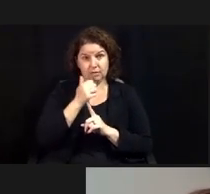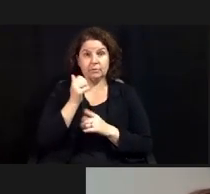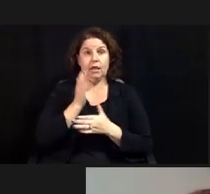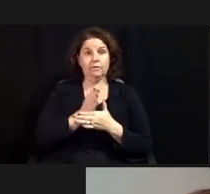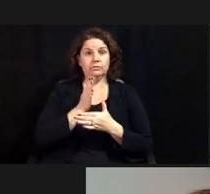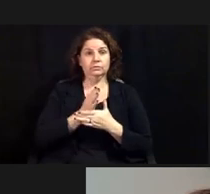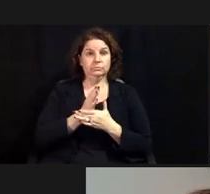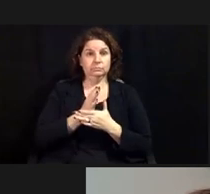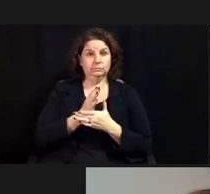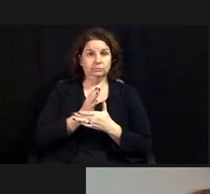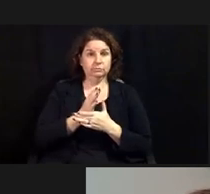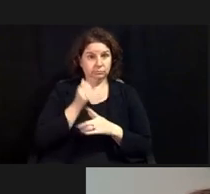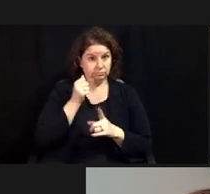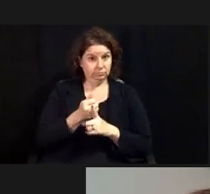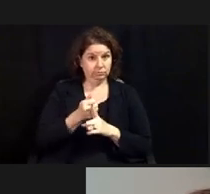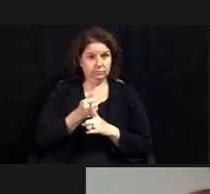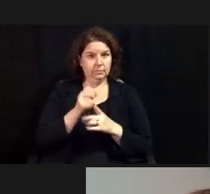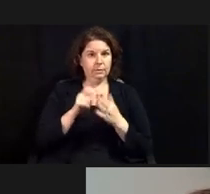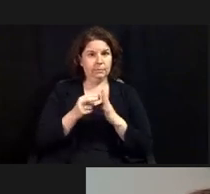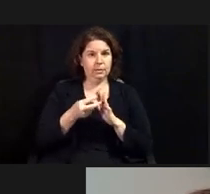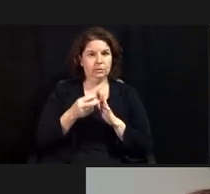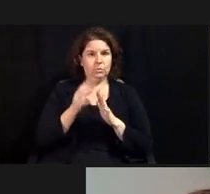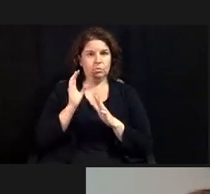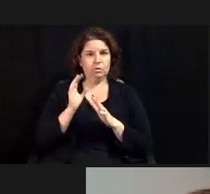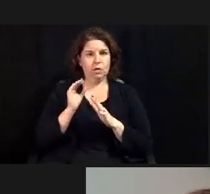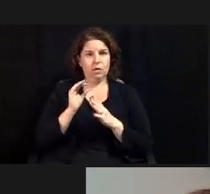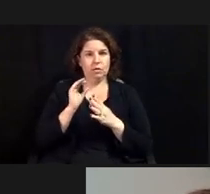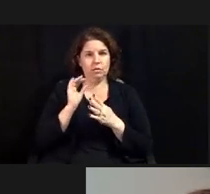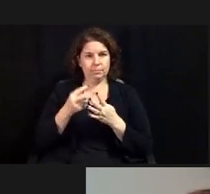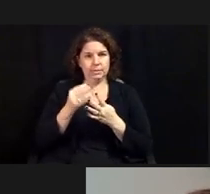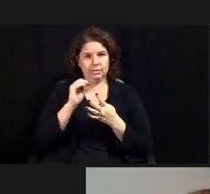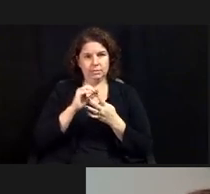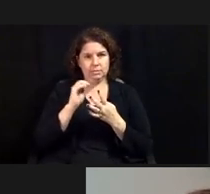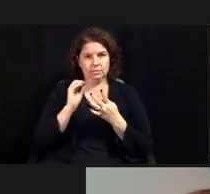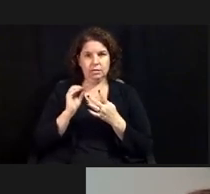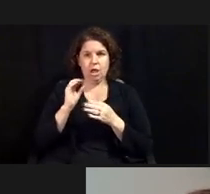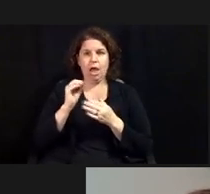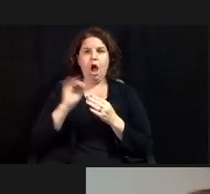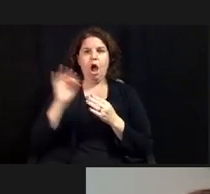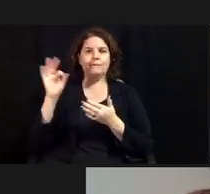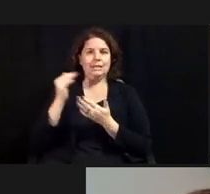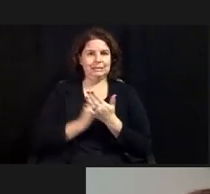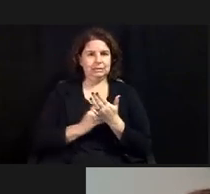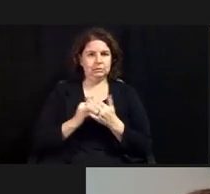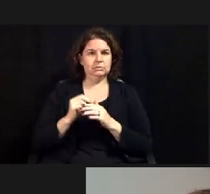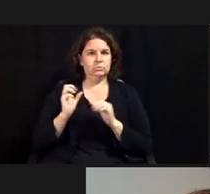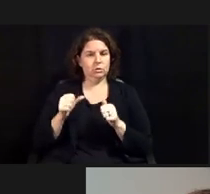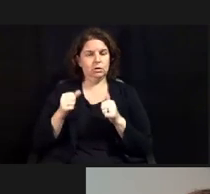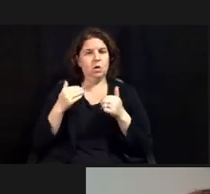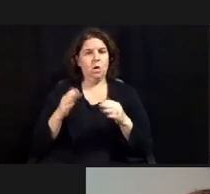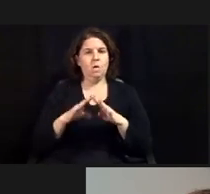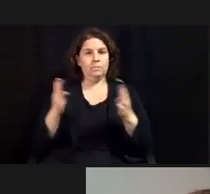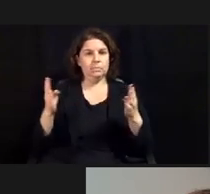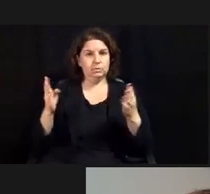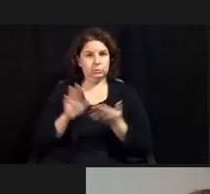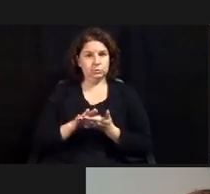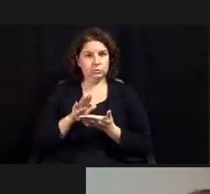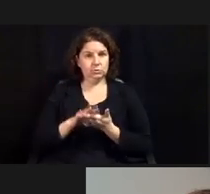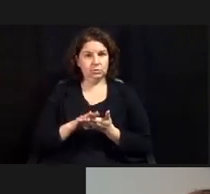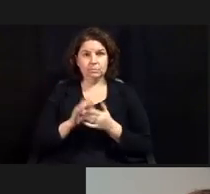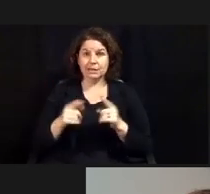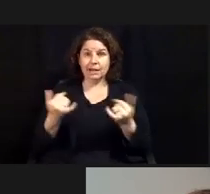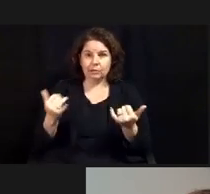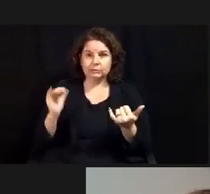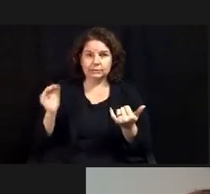former county monitoring list in order to reopen our schools. So if I heard you correctly, with this new blueprint, there's